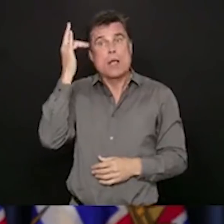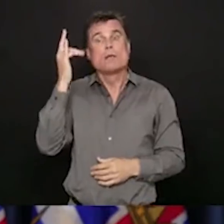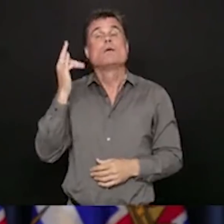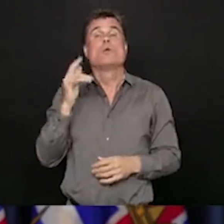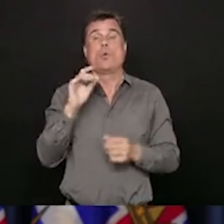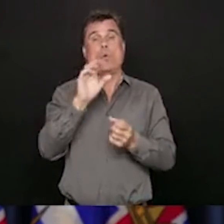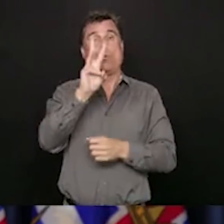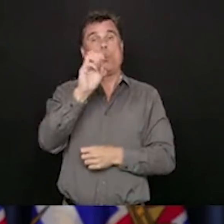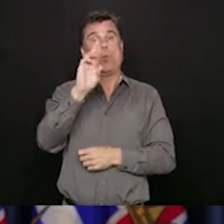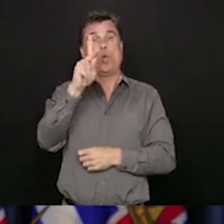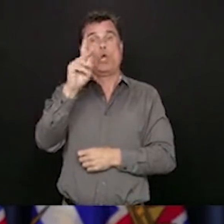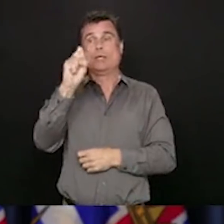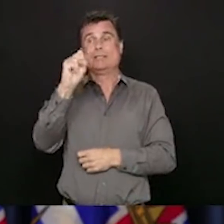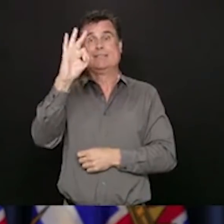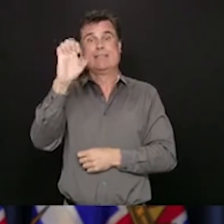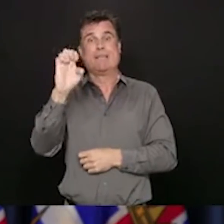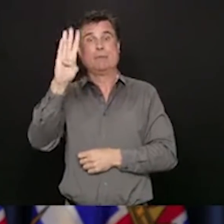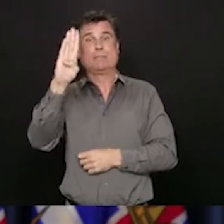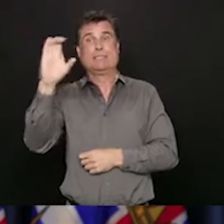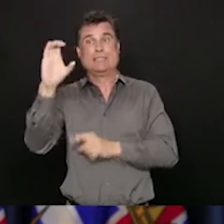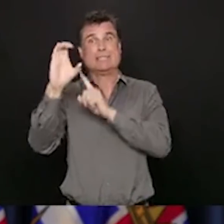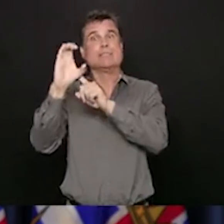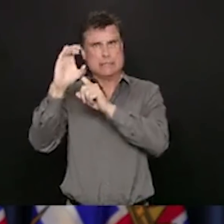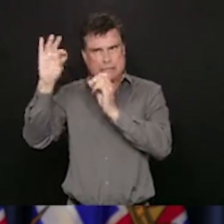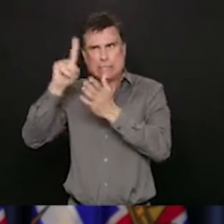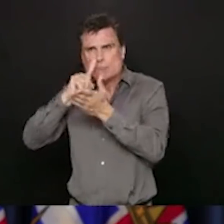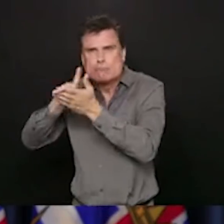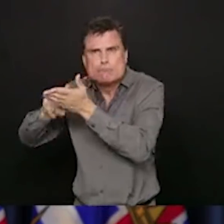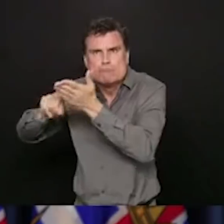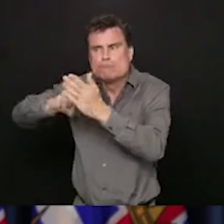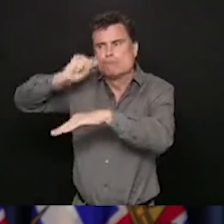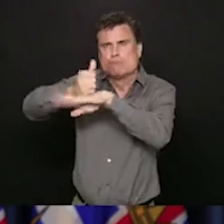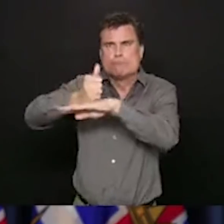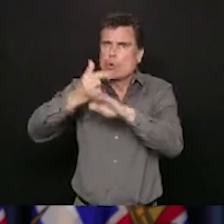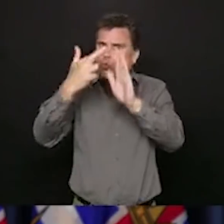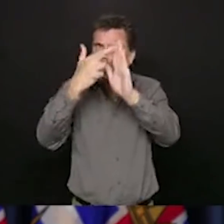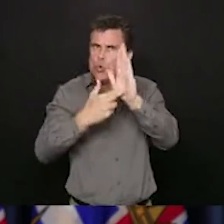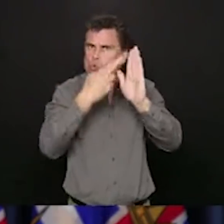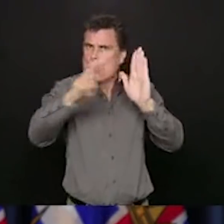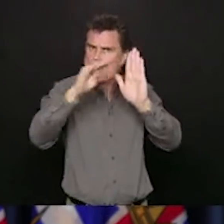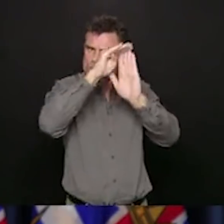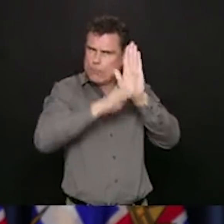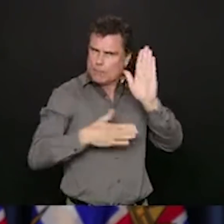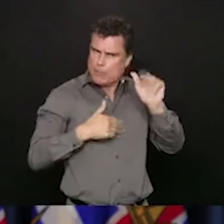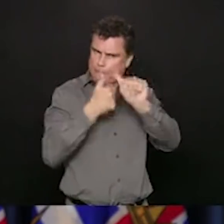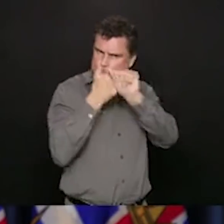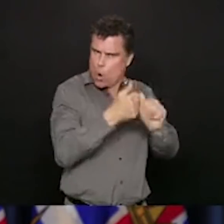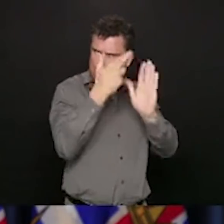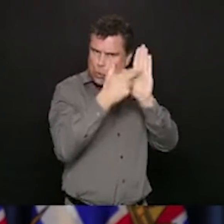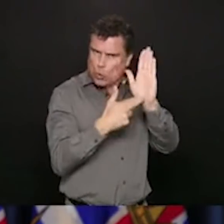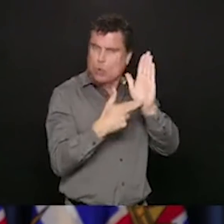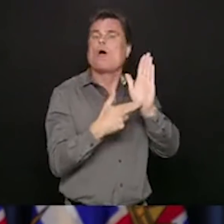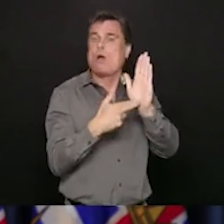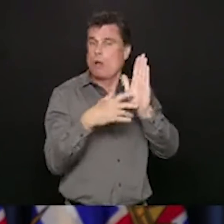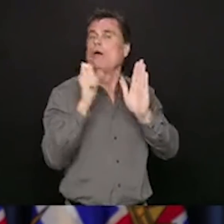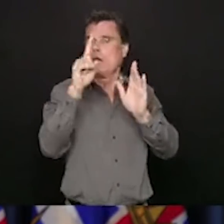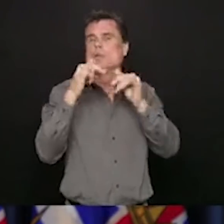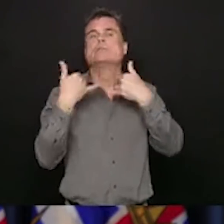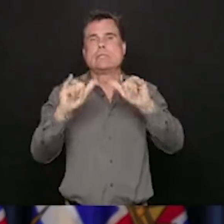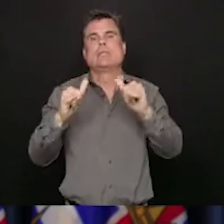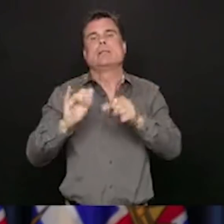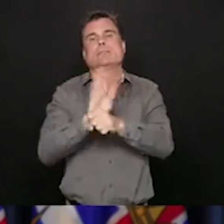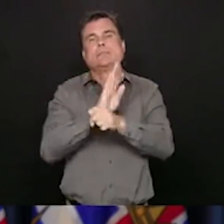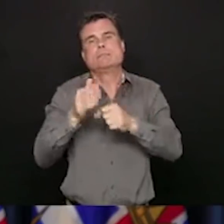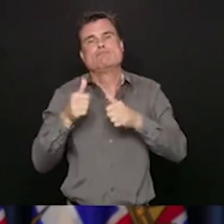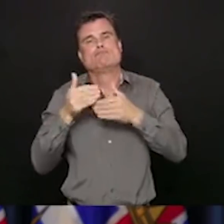the safe operation of construction sites. So although we haven't had 100% participation within the construction sector, many